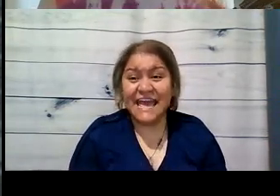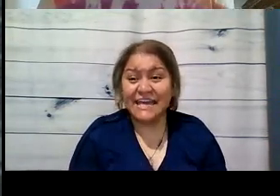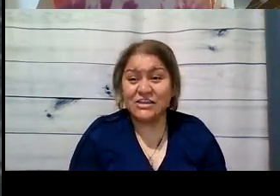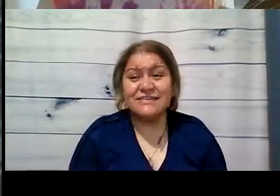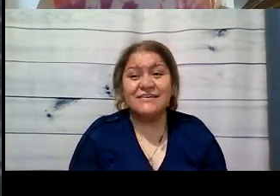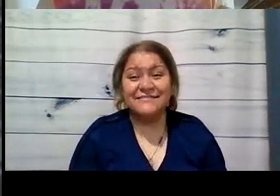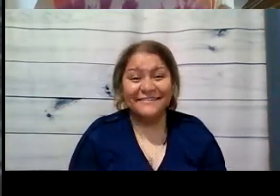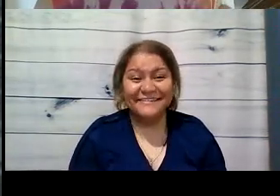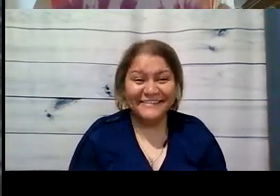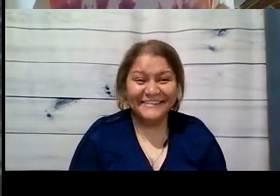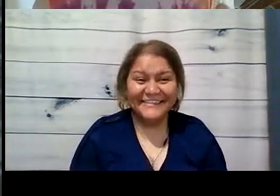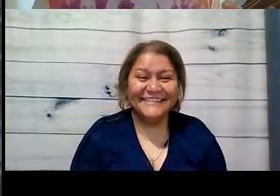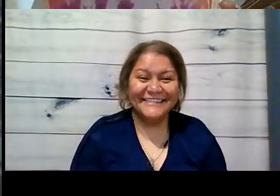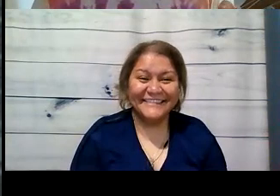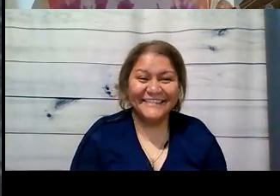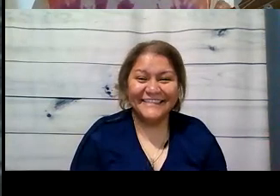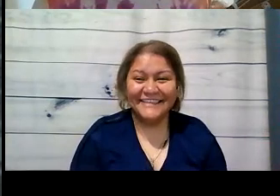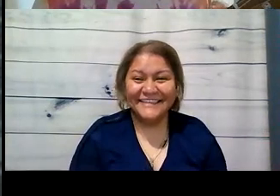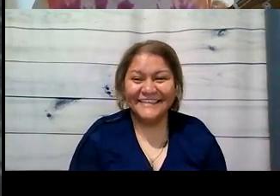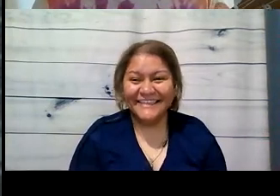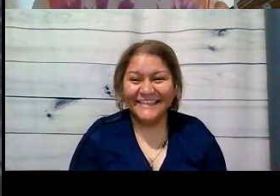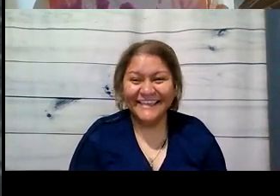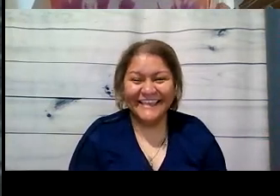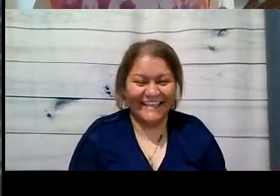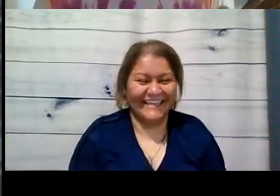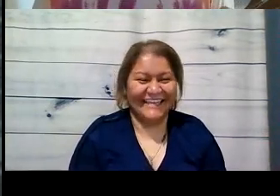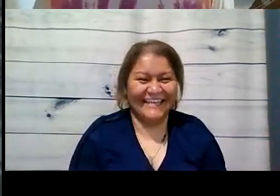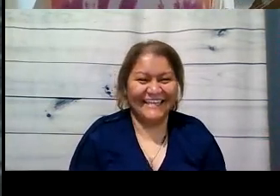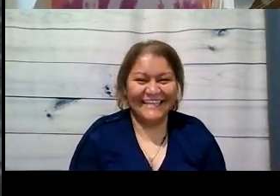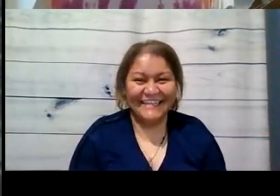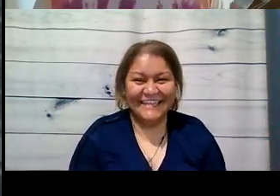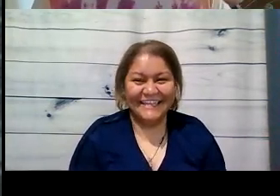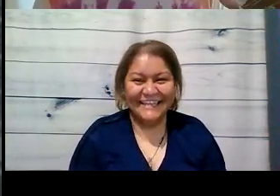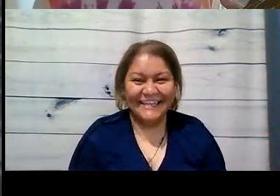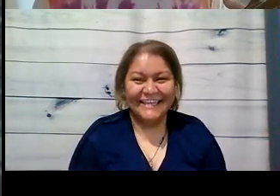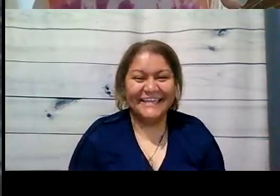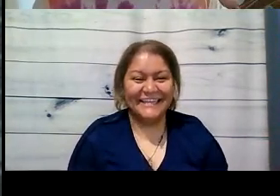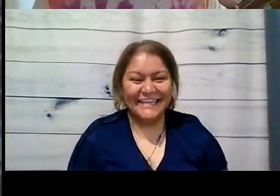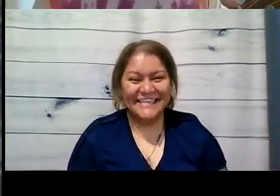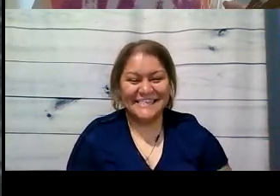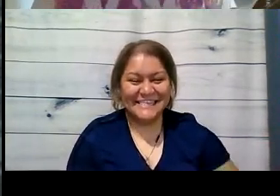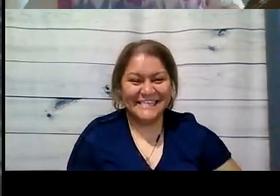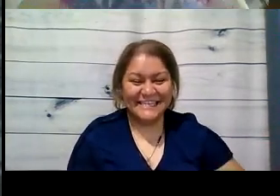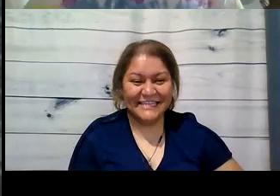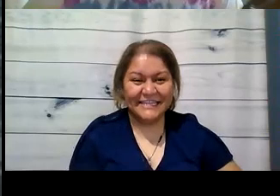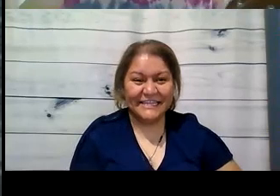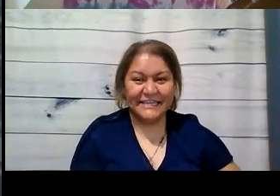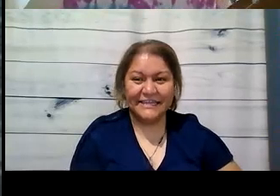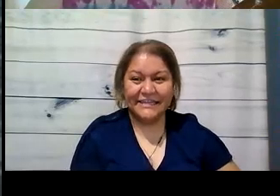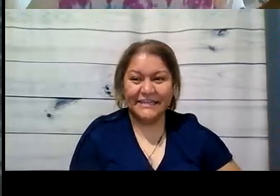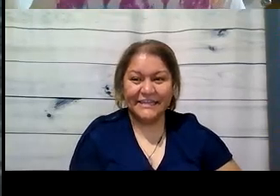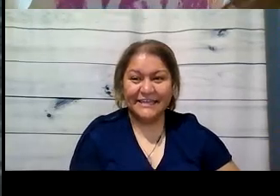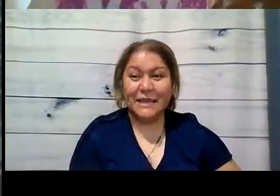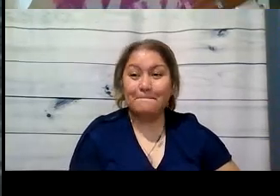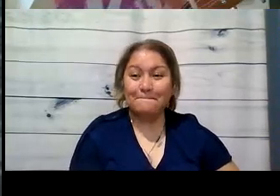That's the action song. That's the action song. It's got big impact. Yes. On a guy like me,